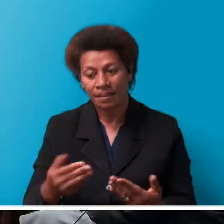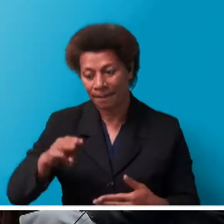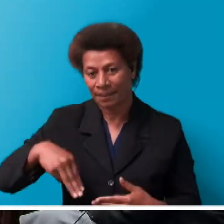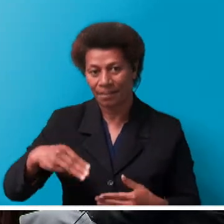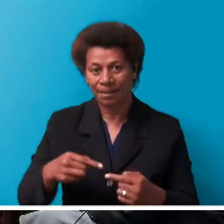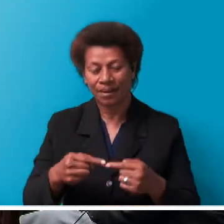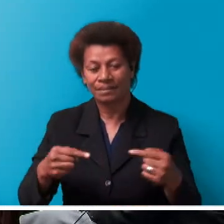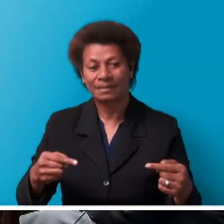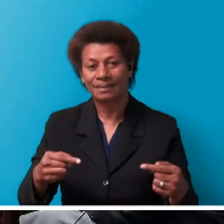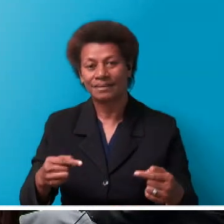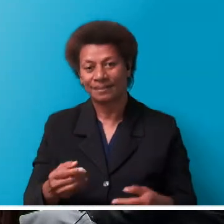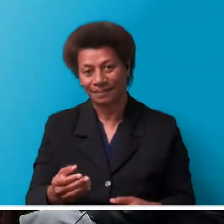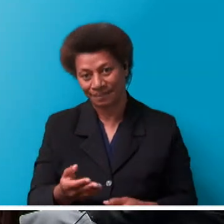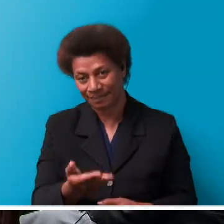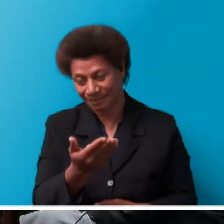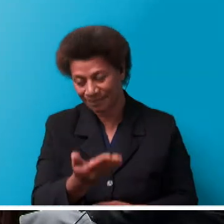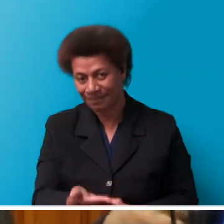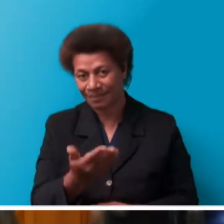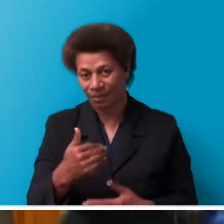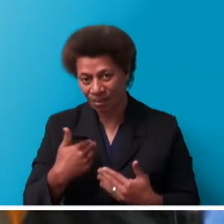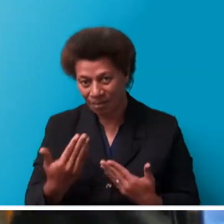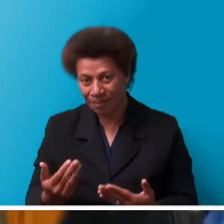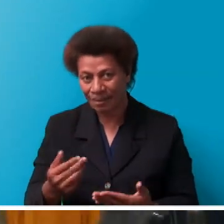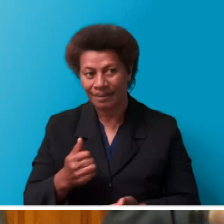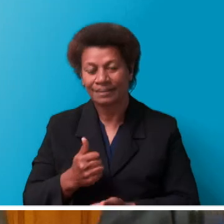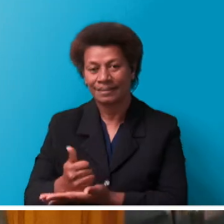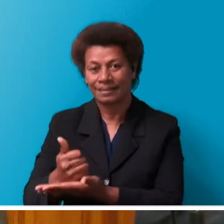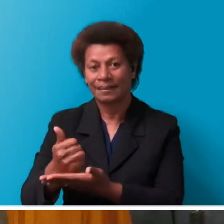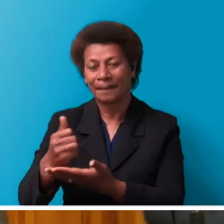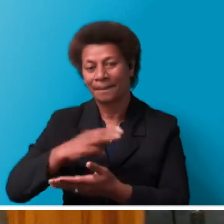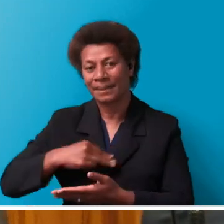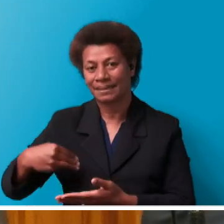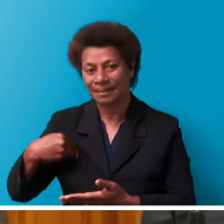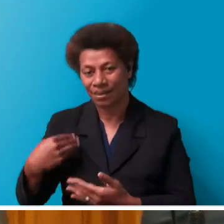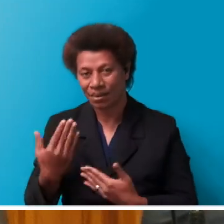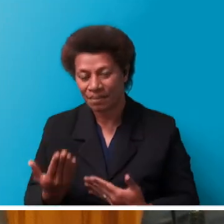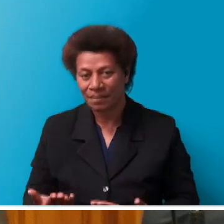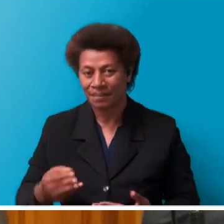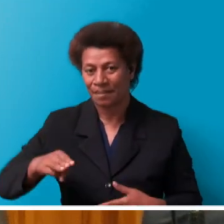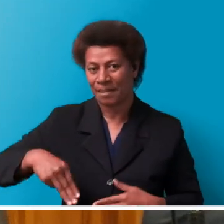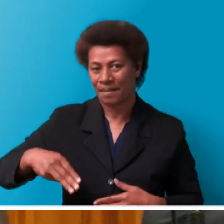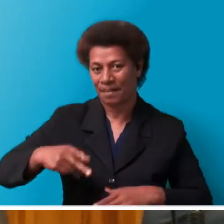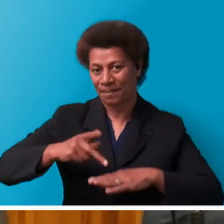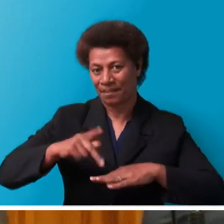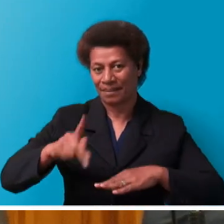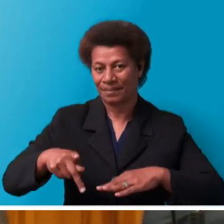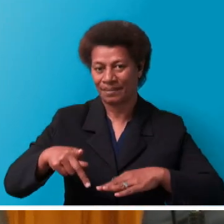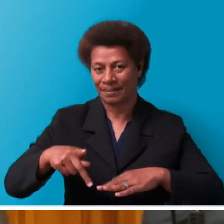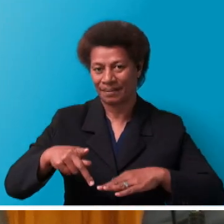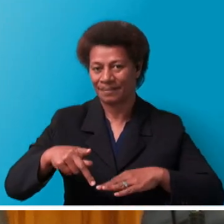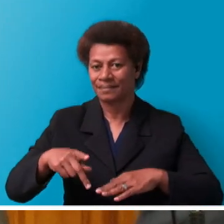Ministers, Honourable Assistant Ministers, the Honourable Members of Parliament, and my fellow Fijians.